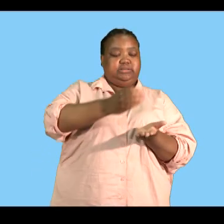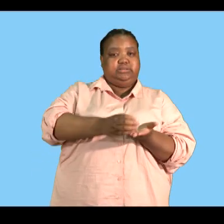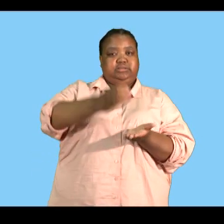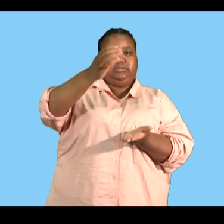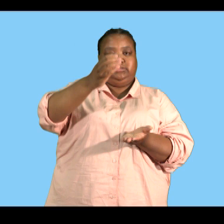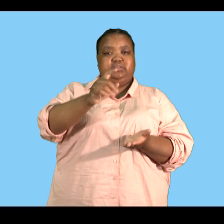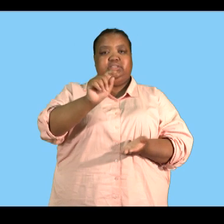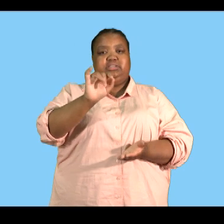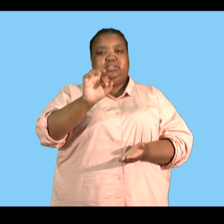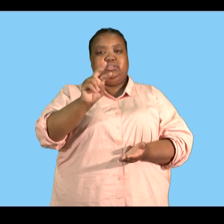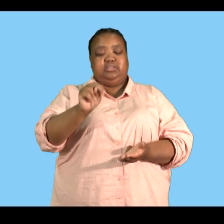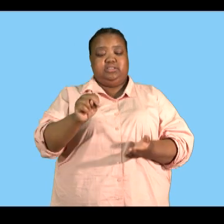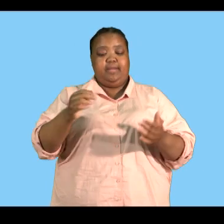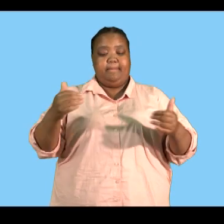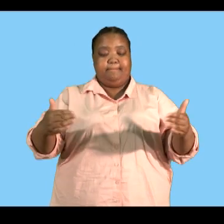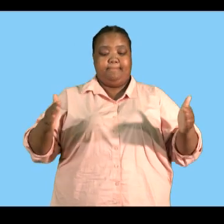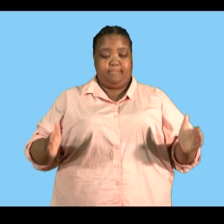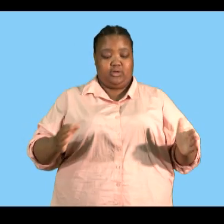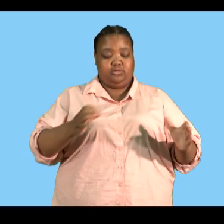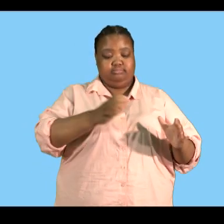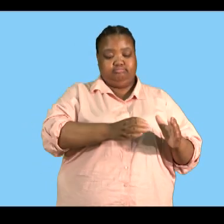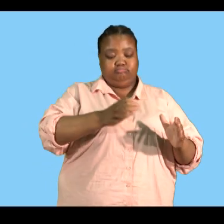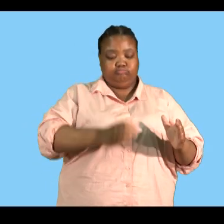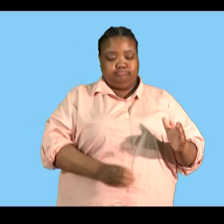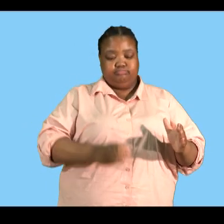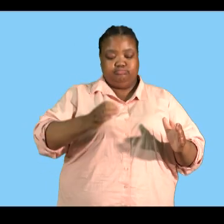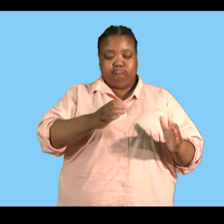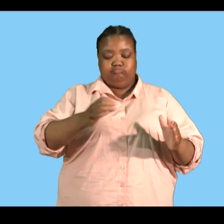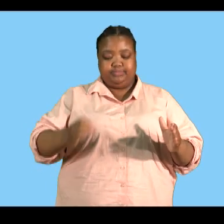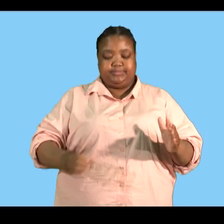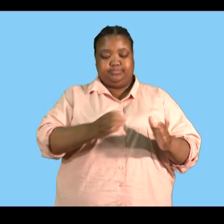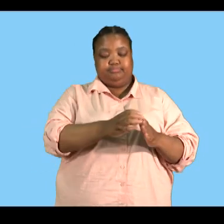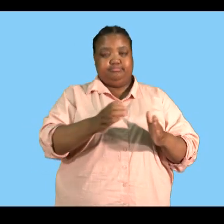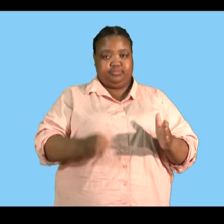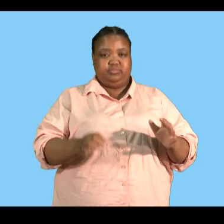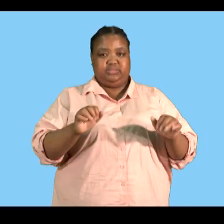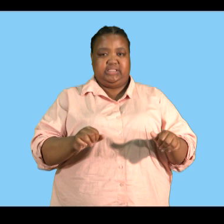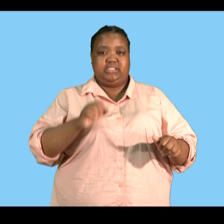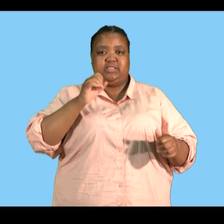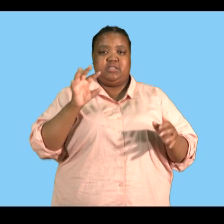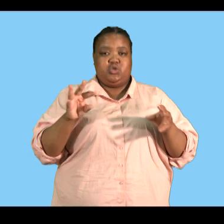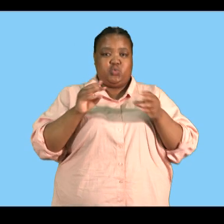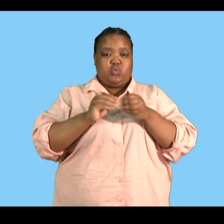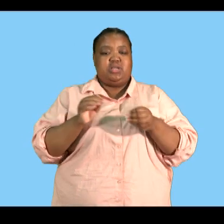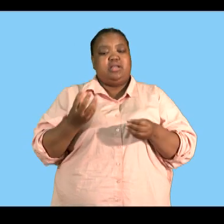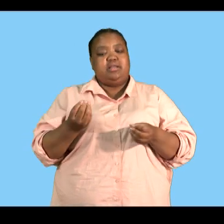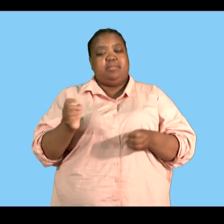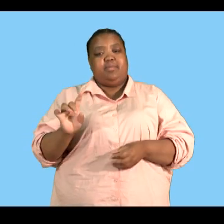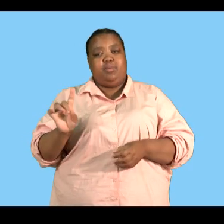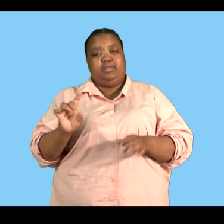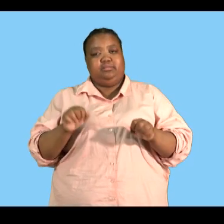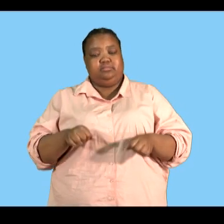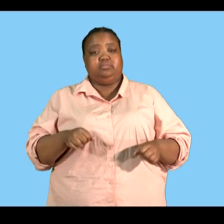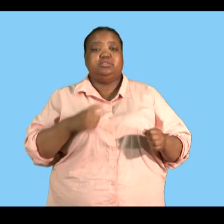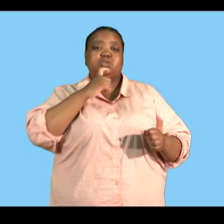tins that can be packed into this box by using these dimensions that we have calculated already. So we are going to